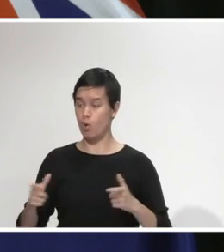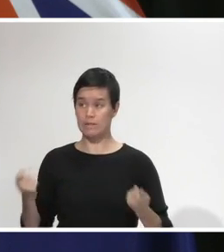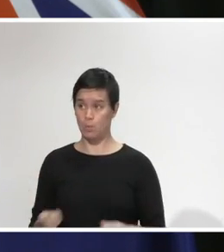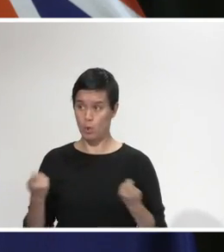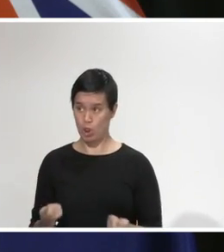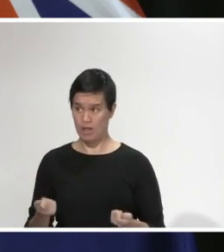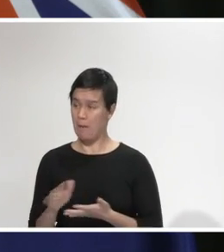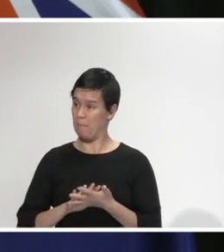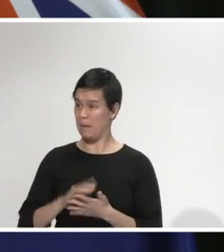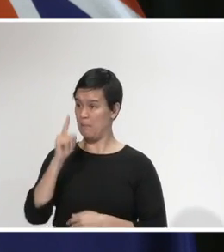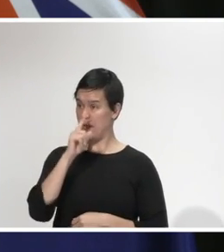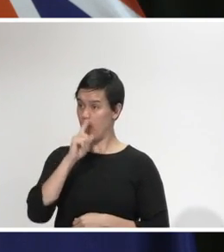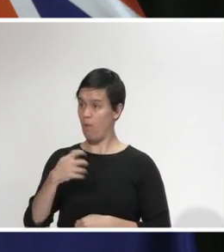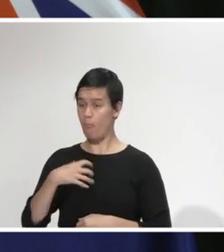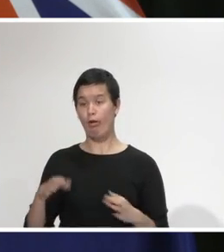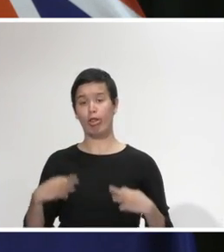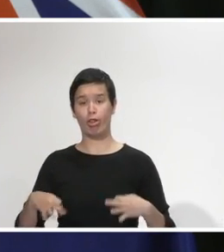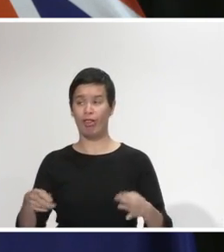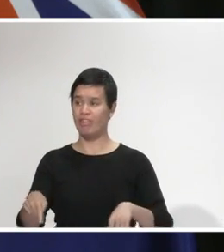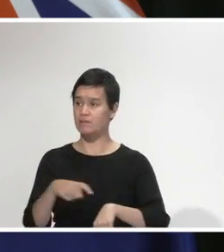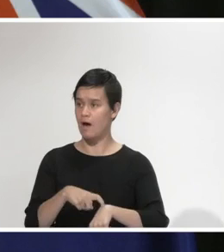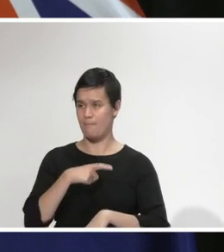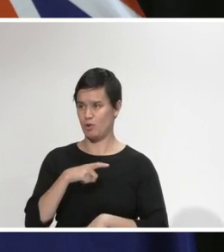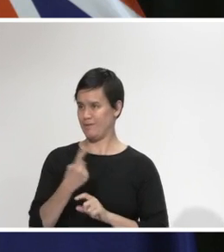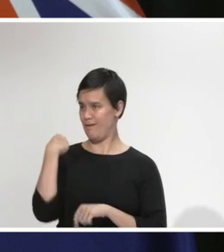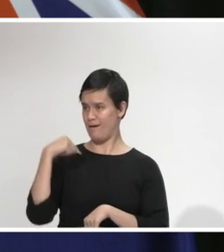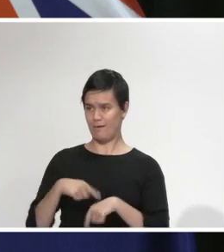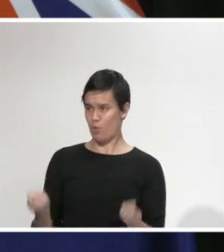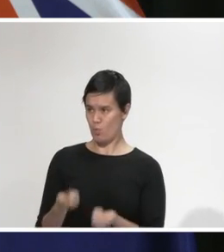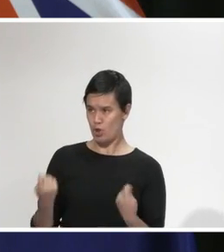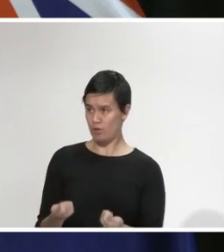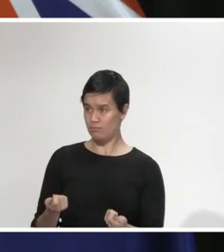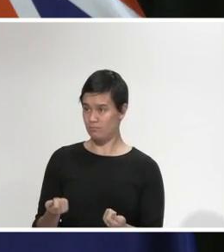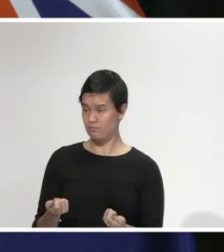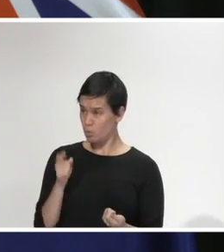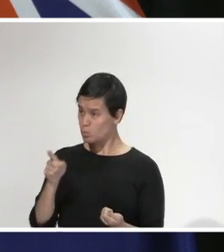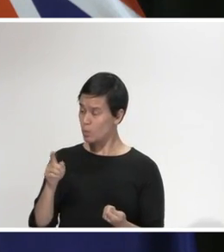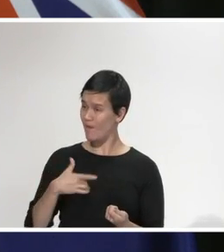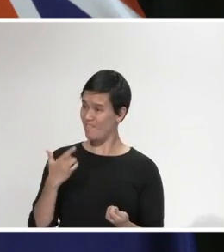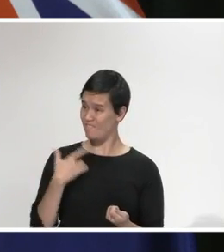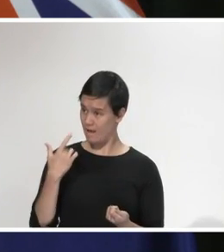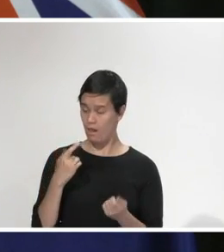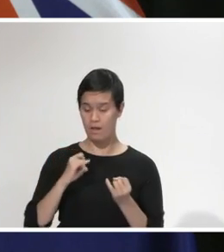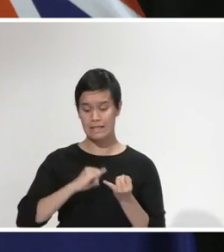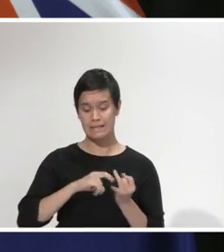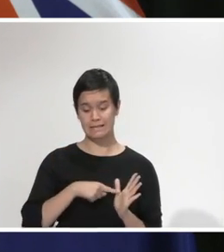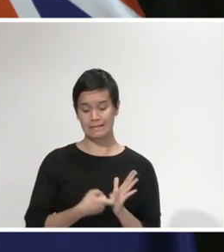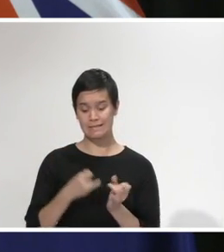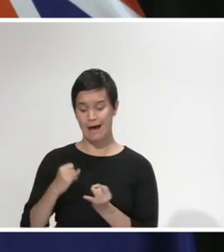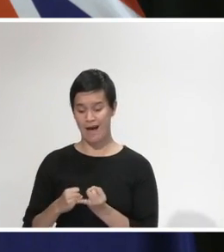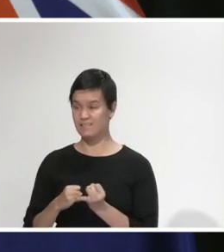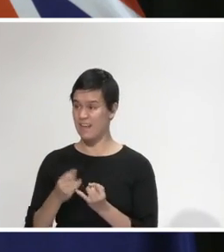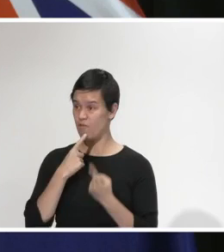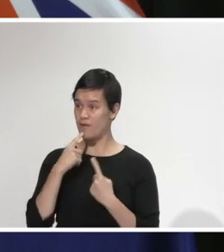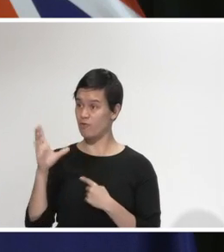with the benefit of hindsight, do you think it was a mistake for countries or WHO to lean on that post-SARS